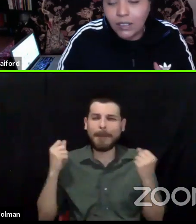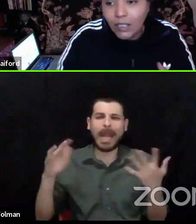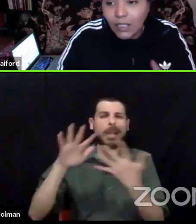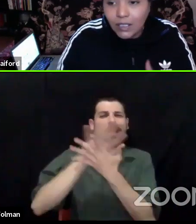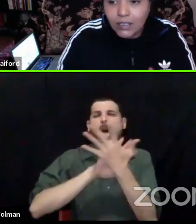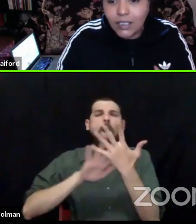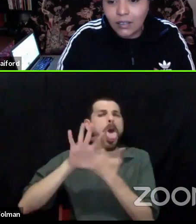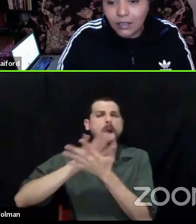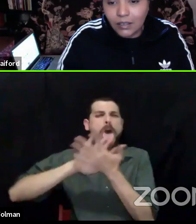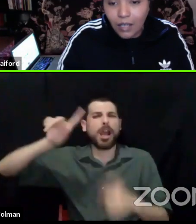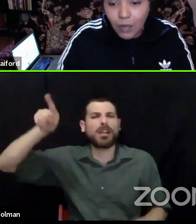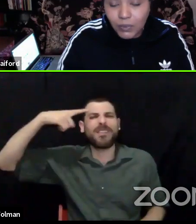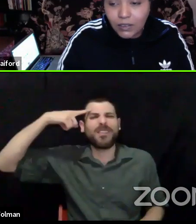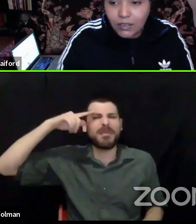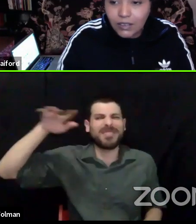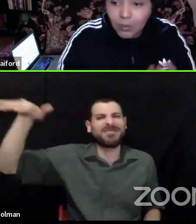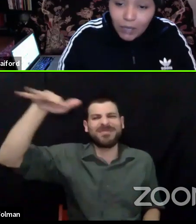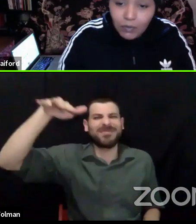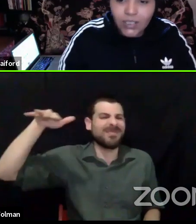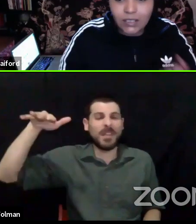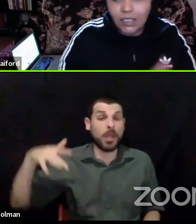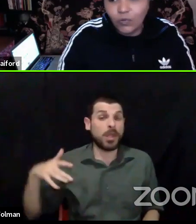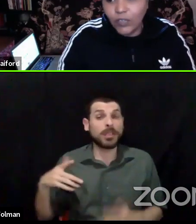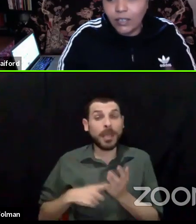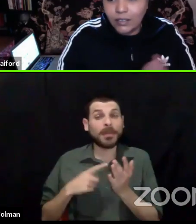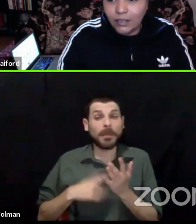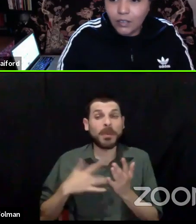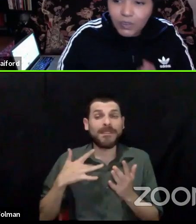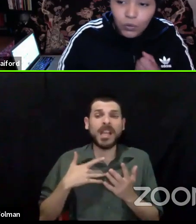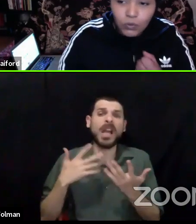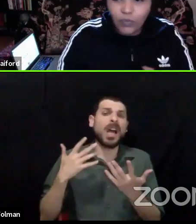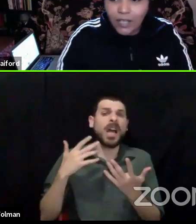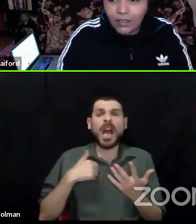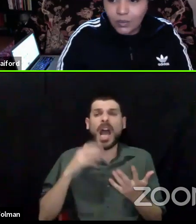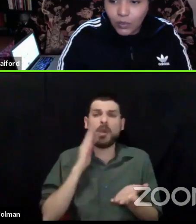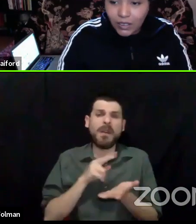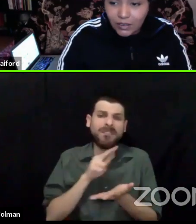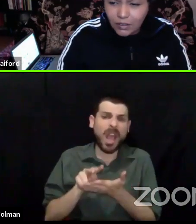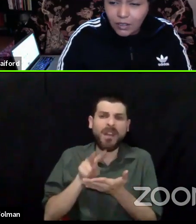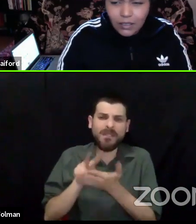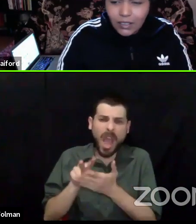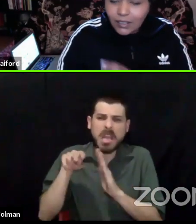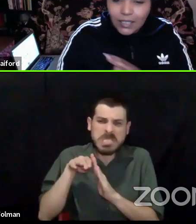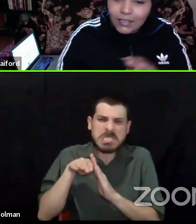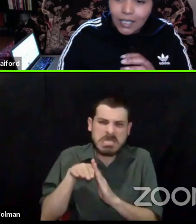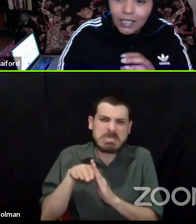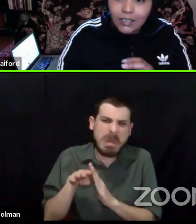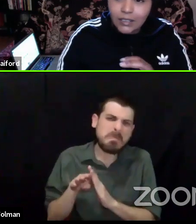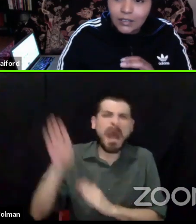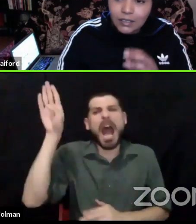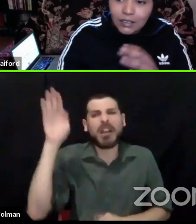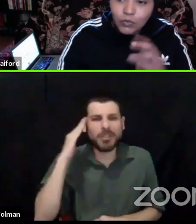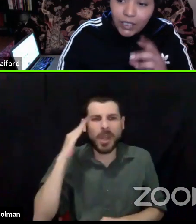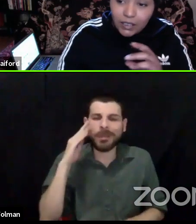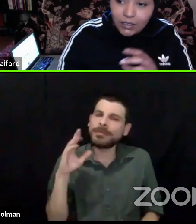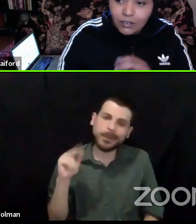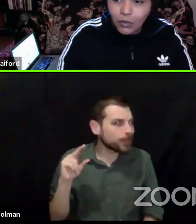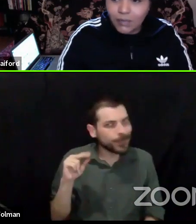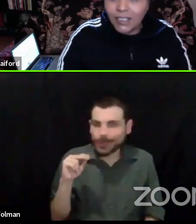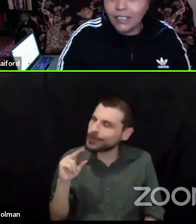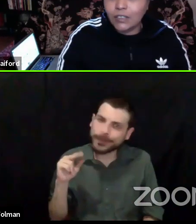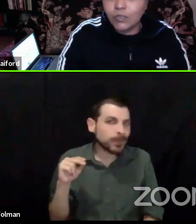believe is channeling our opportunities, and maybe we can keep failing enough to where we finally win. You know, that's not it. This is writ.